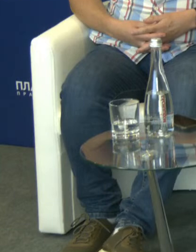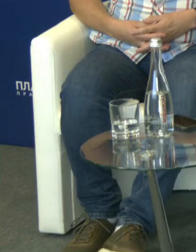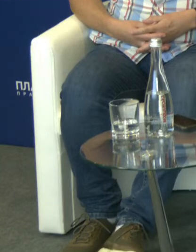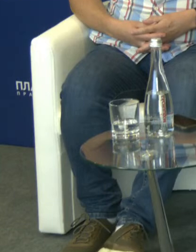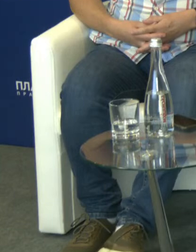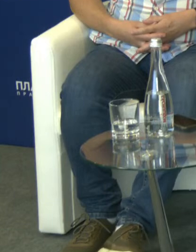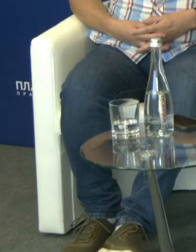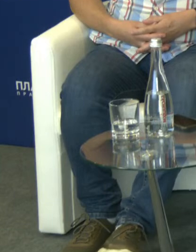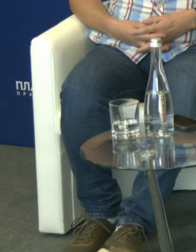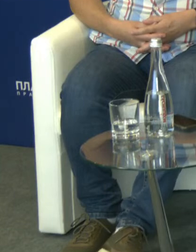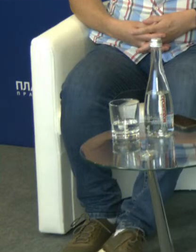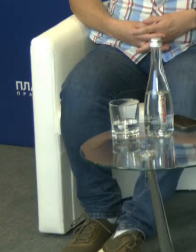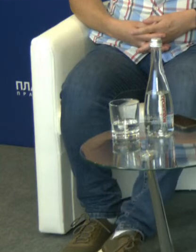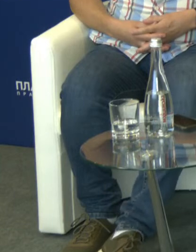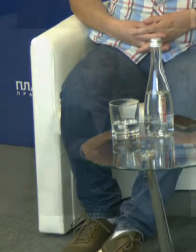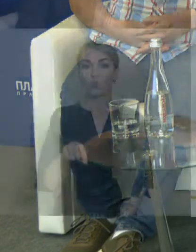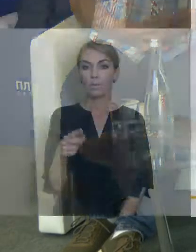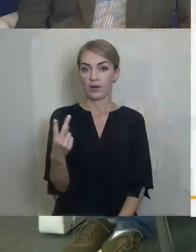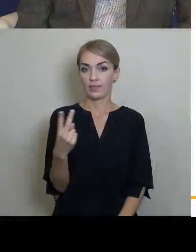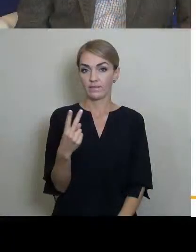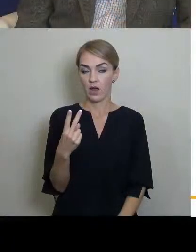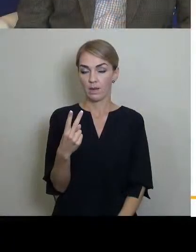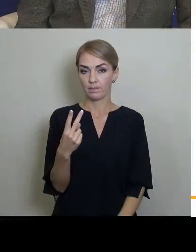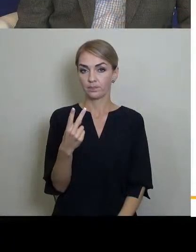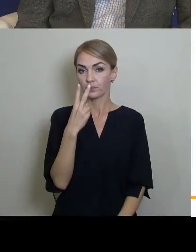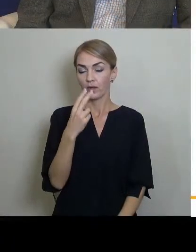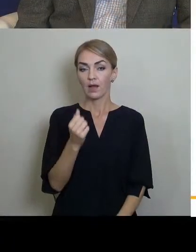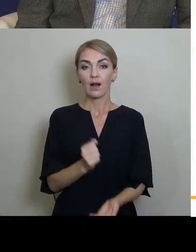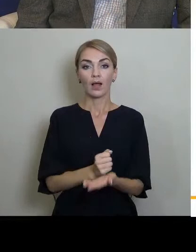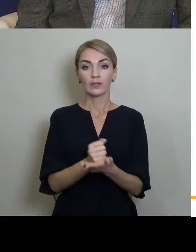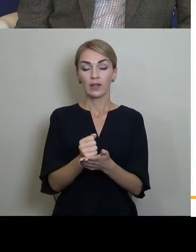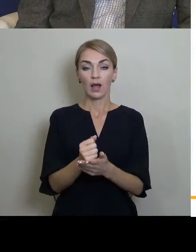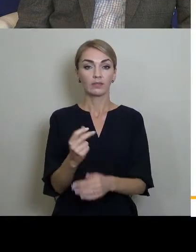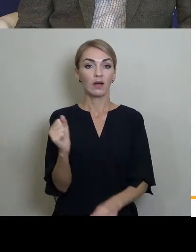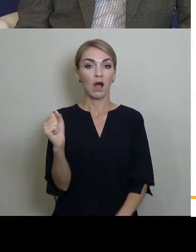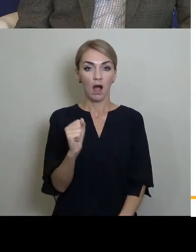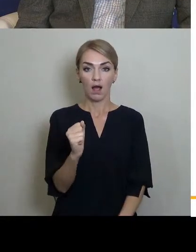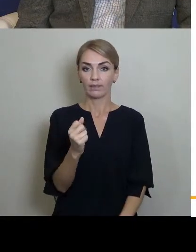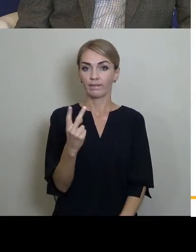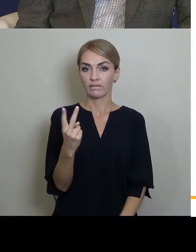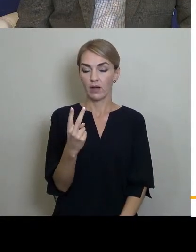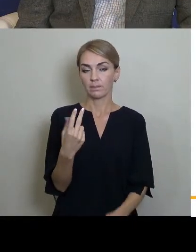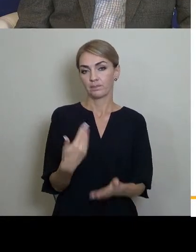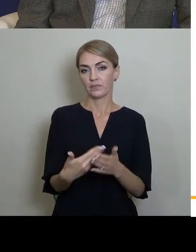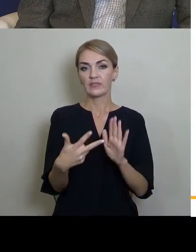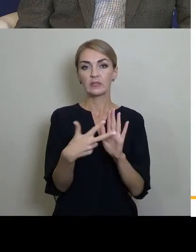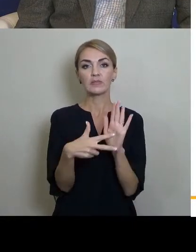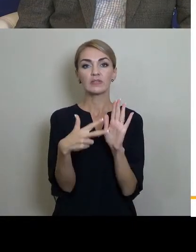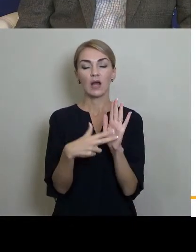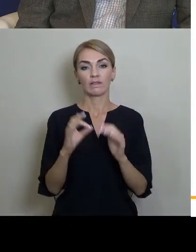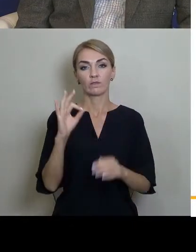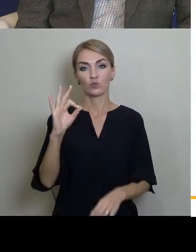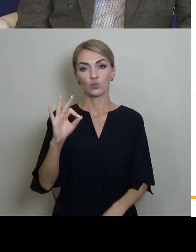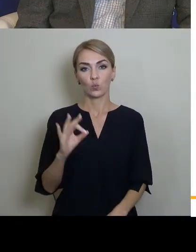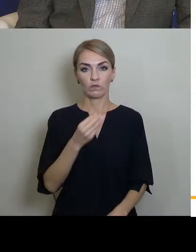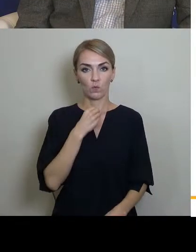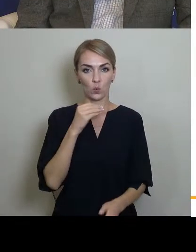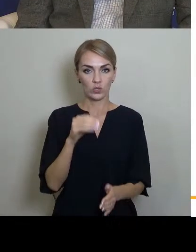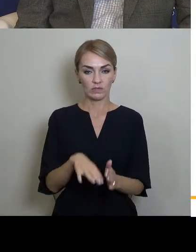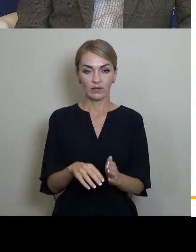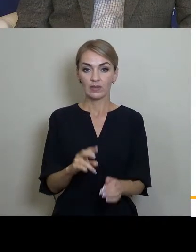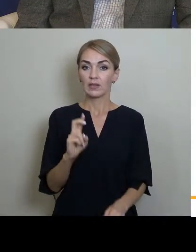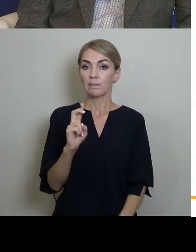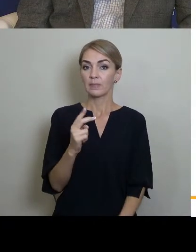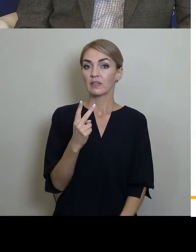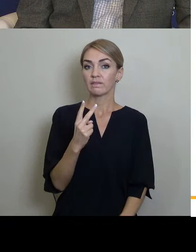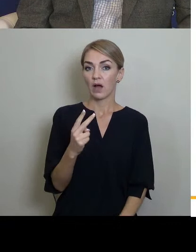era. If we are talking about the territorial constituency number 2, candidate A2 gets 80% of